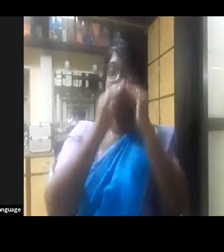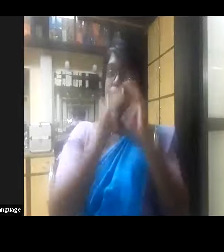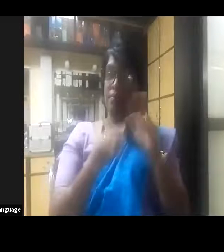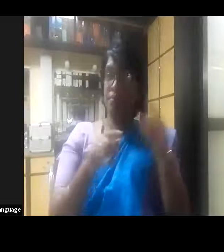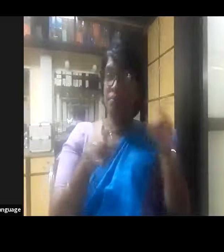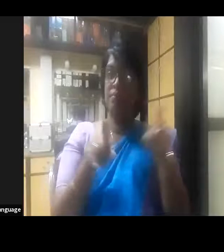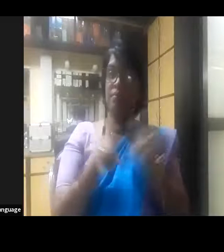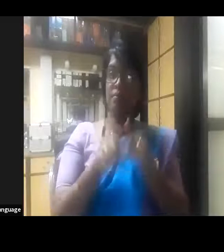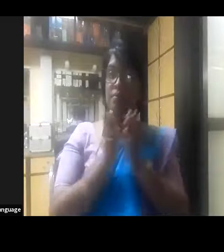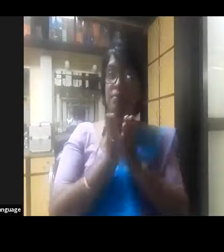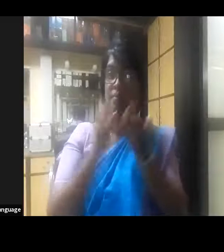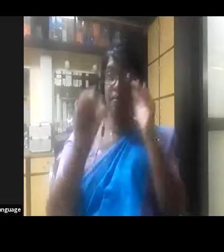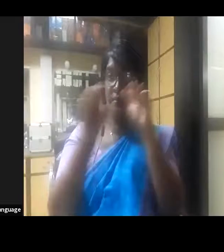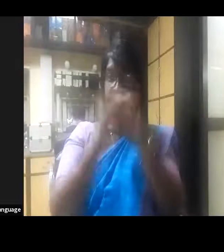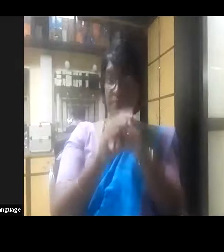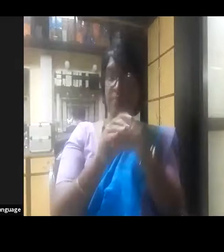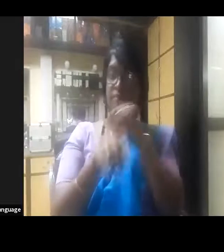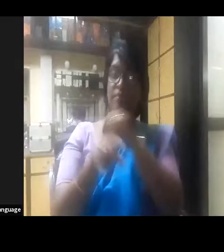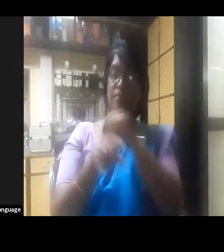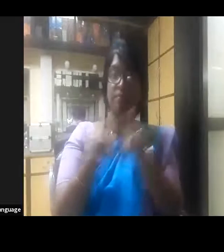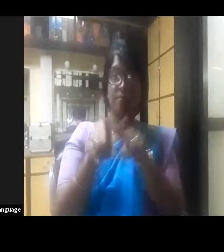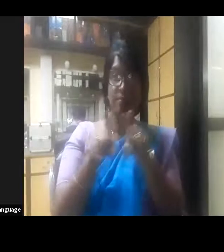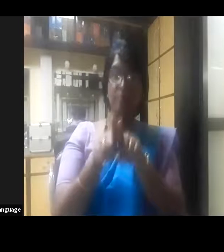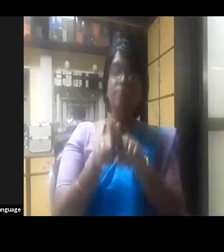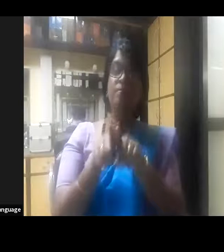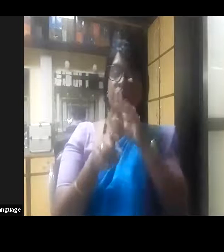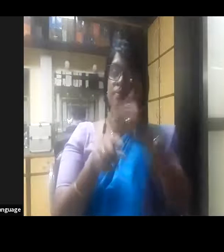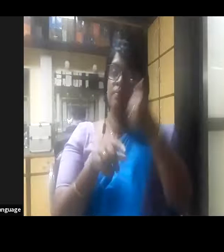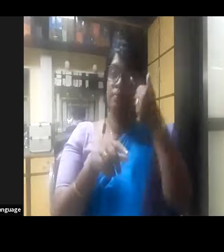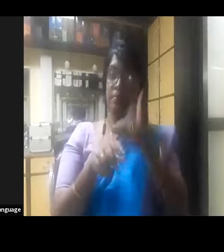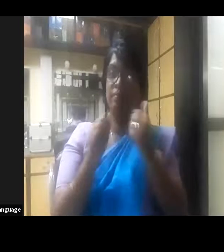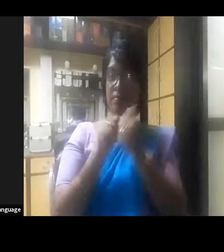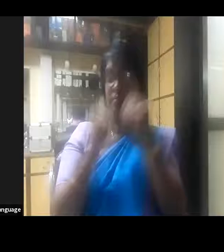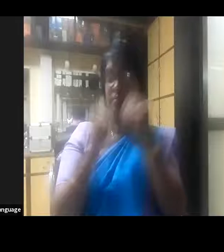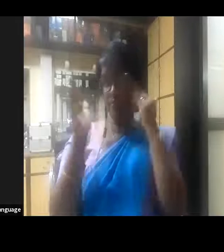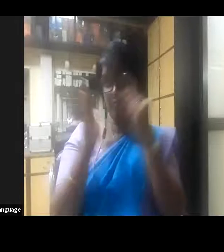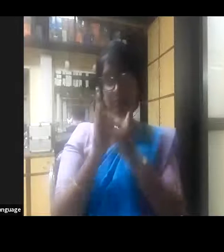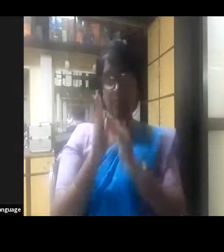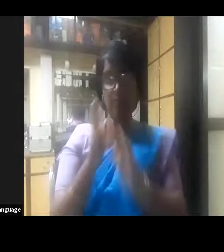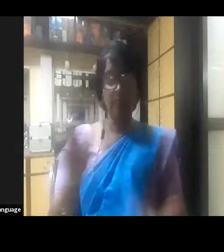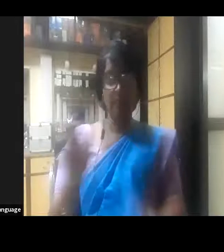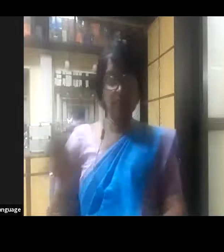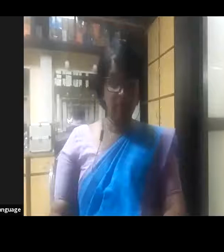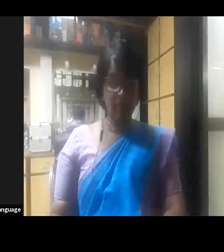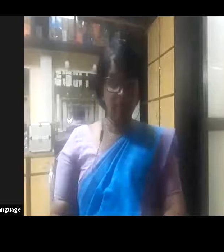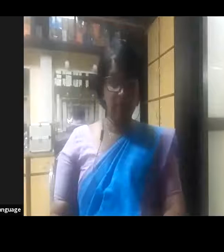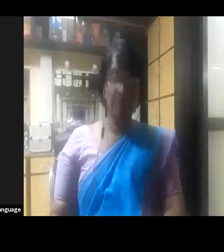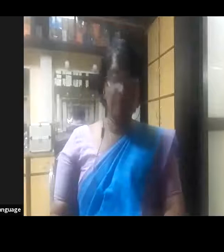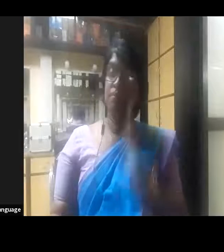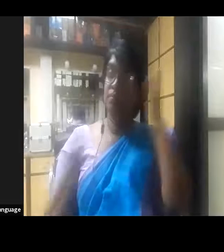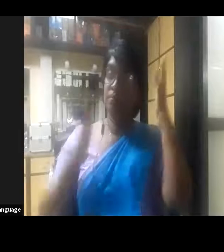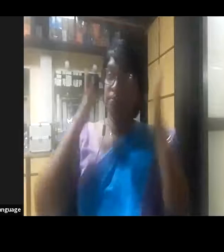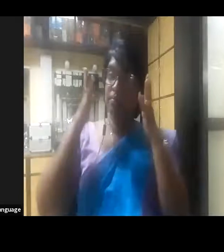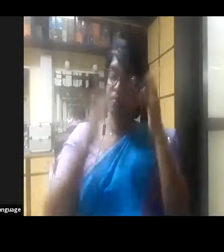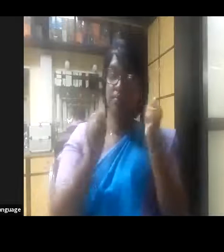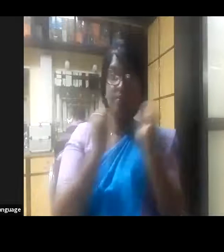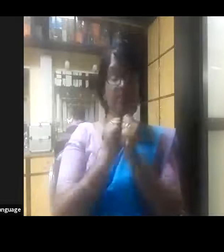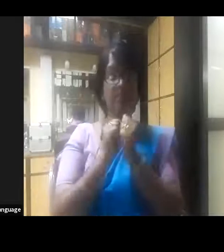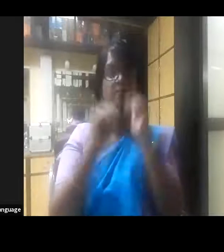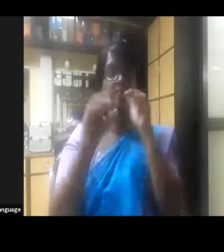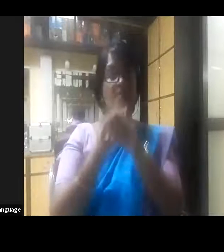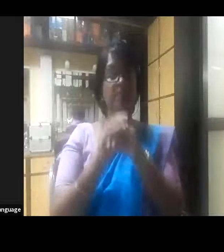for international trade, as 80 to 90% of the global trade occurs through shipping, and hence vital to the world